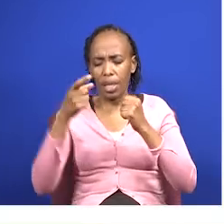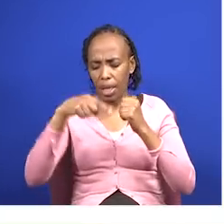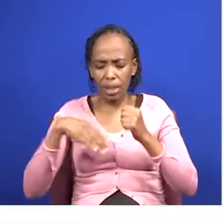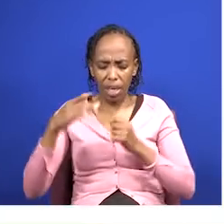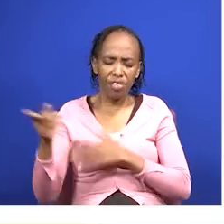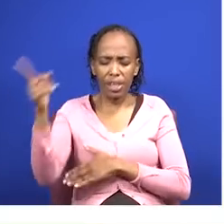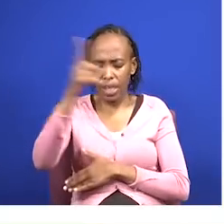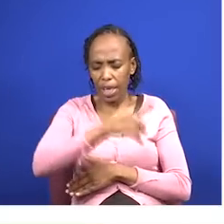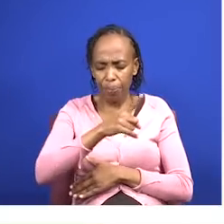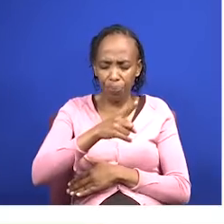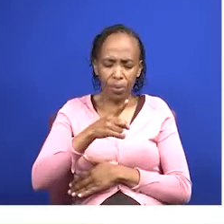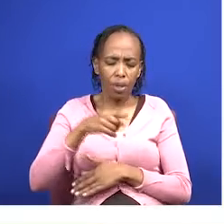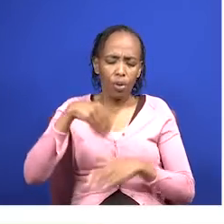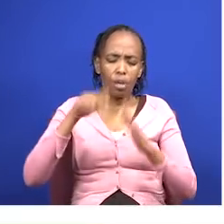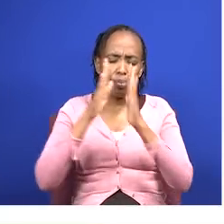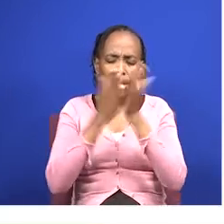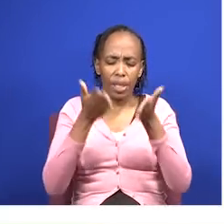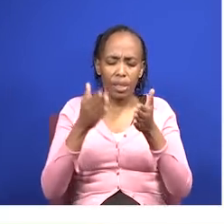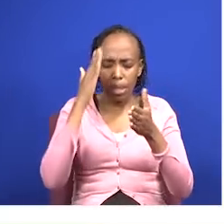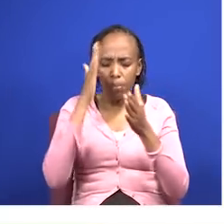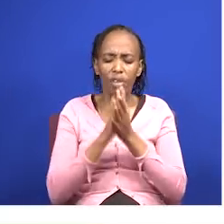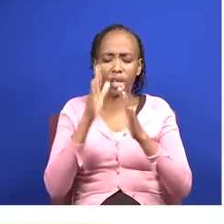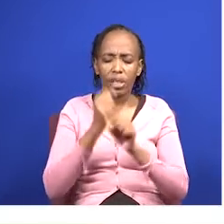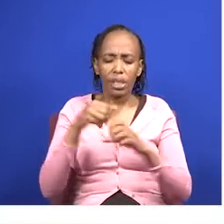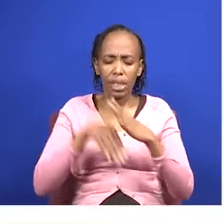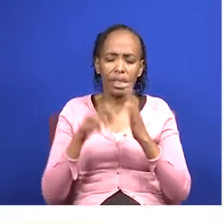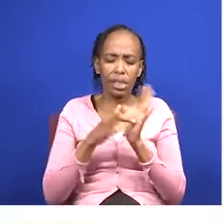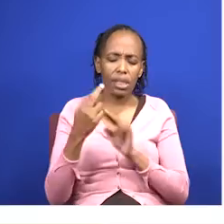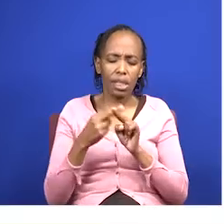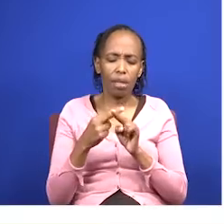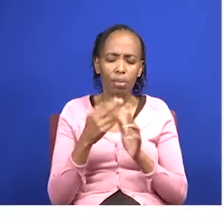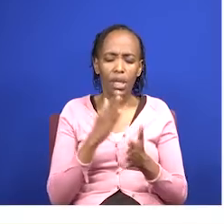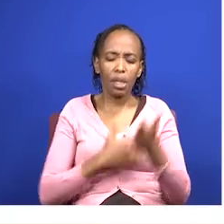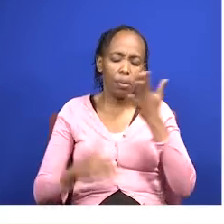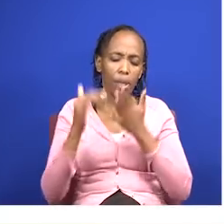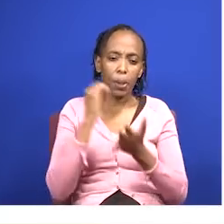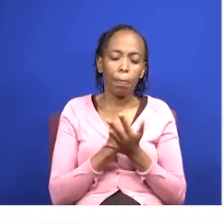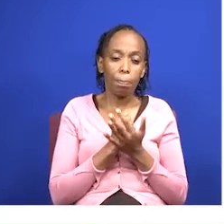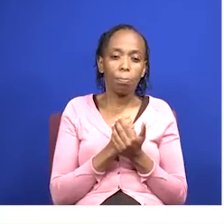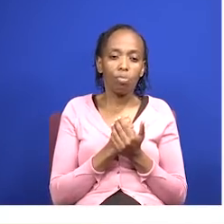Strengthen us every day. For we pray this, believing and trusting in Jesus' holy name.